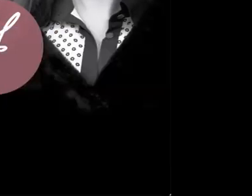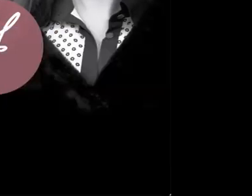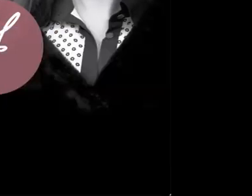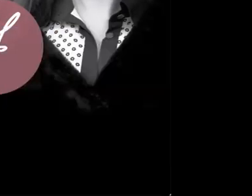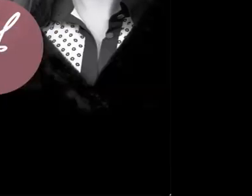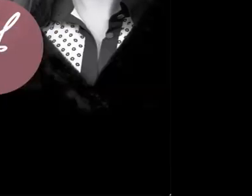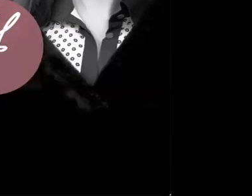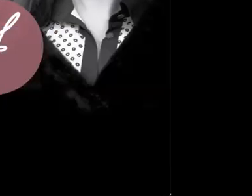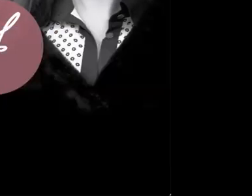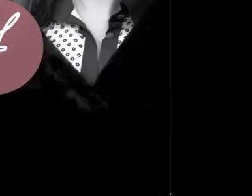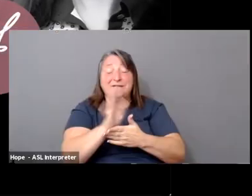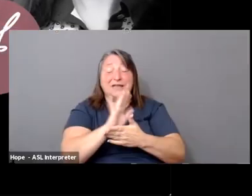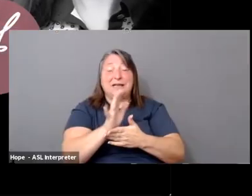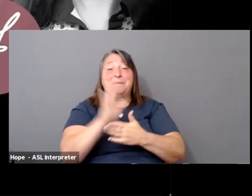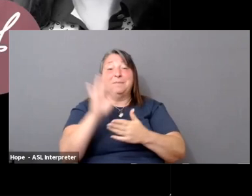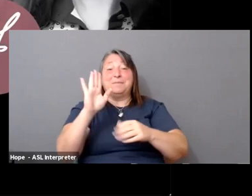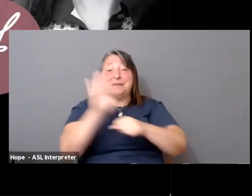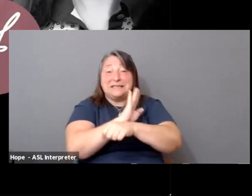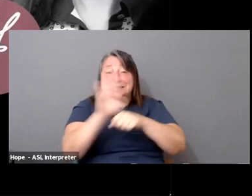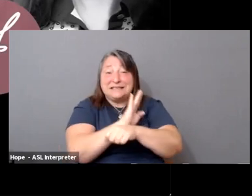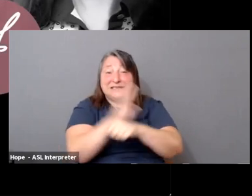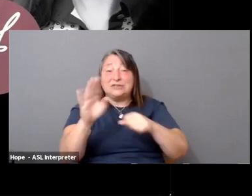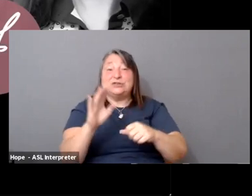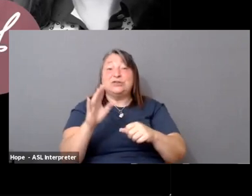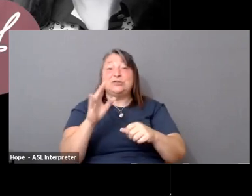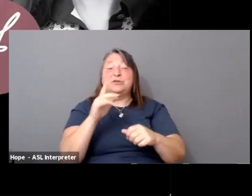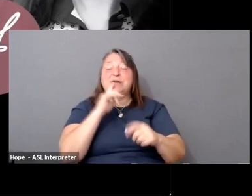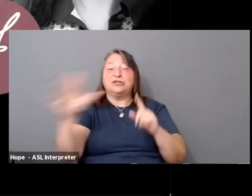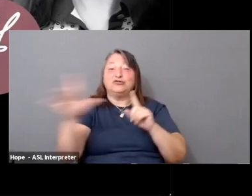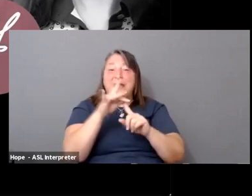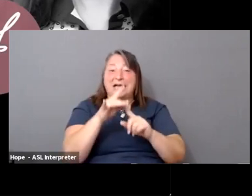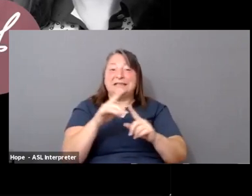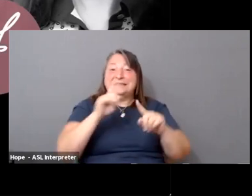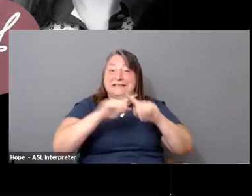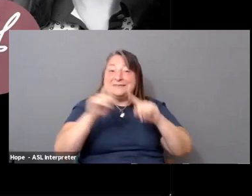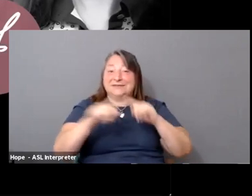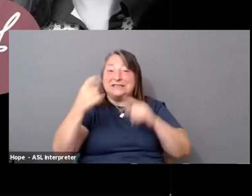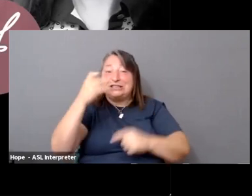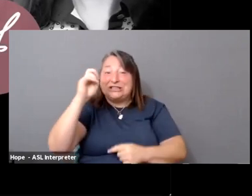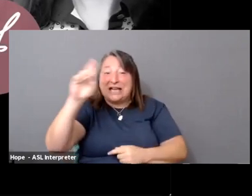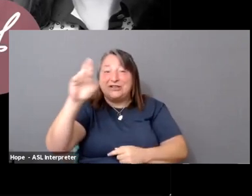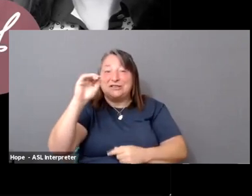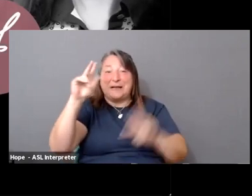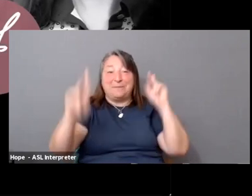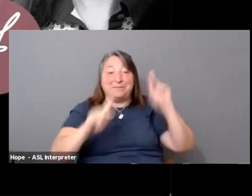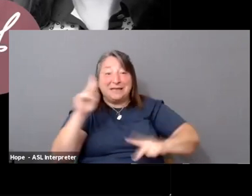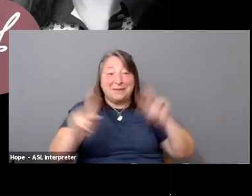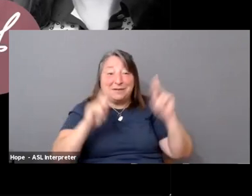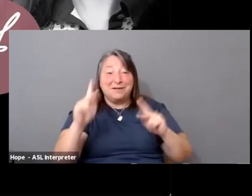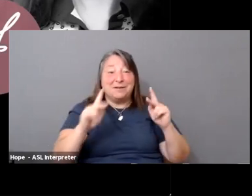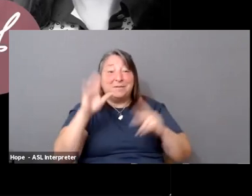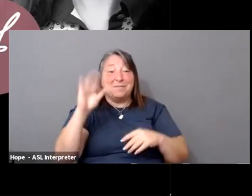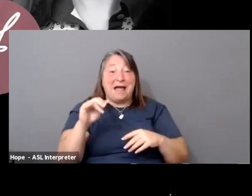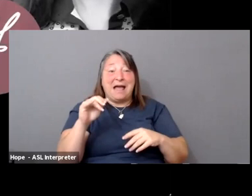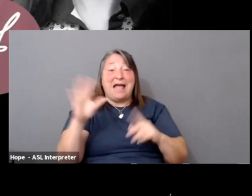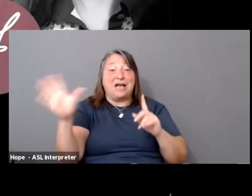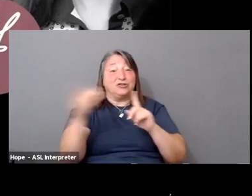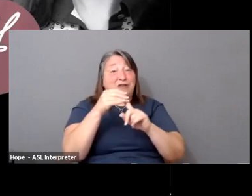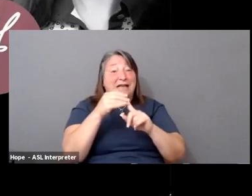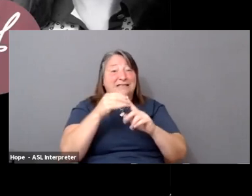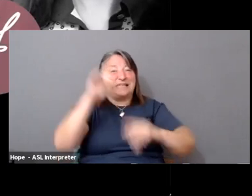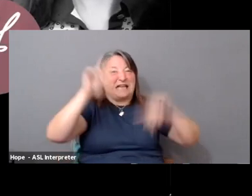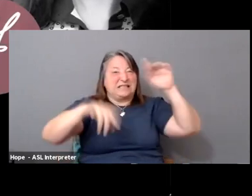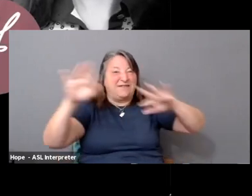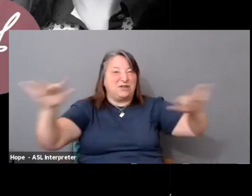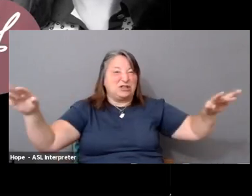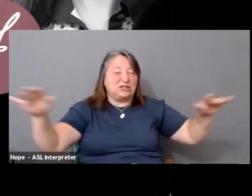address gender and ethnic diversity to ensure that the movie business remains relevant by attracting a more diverse audience. To take